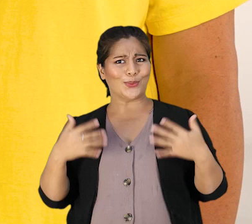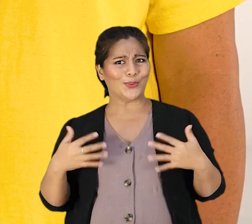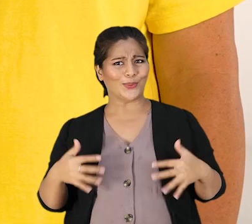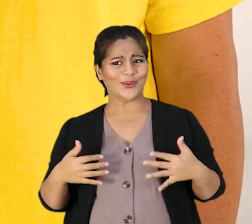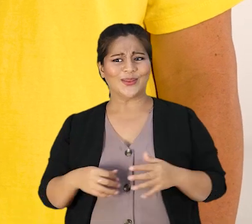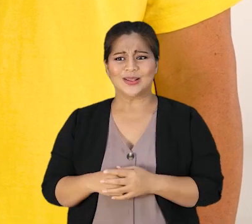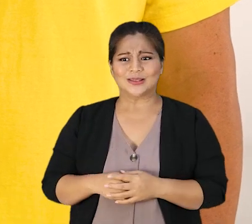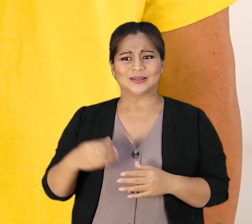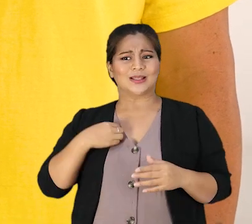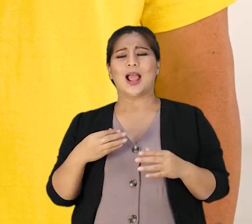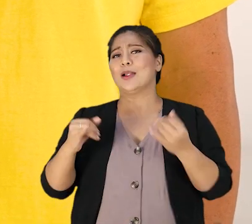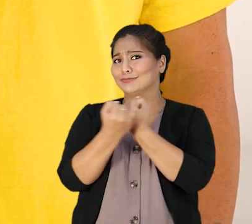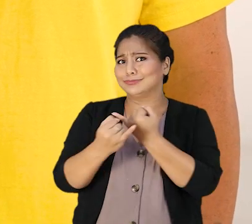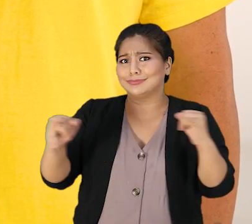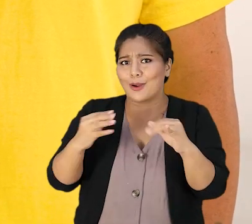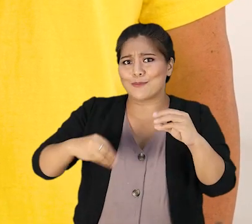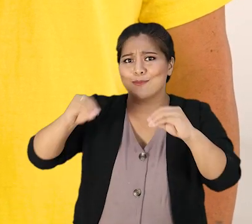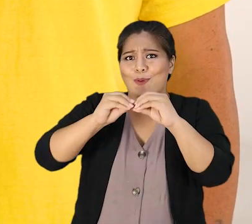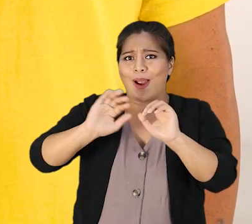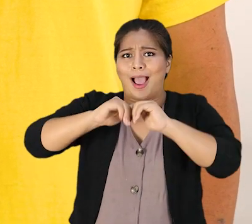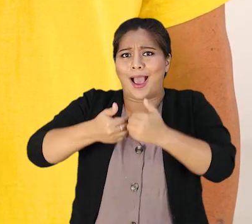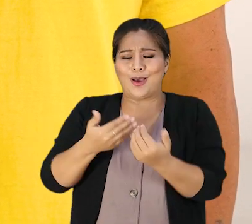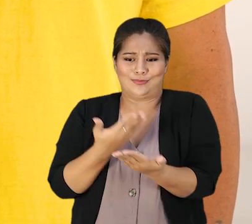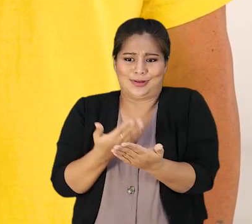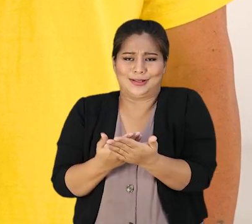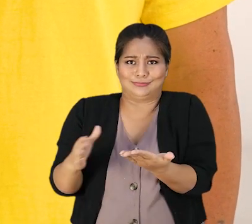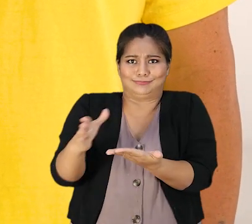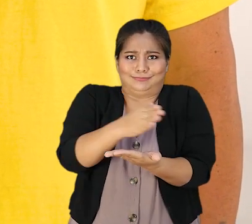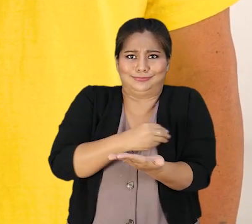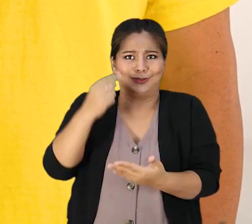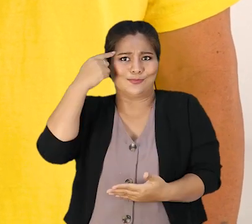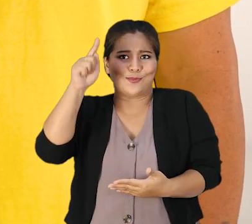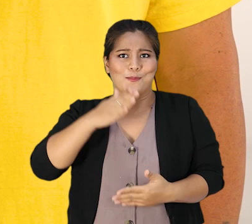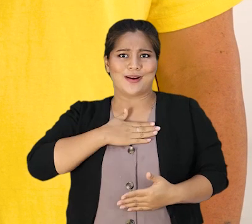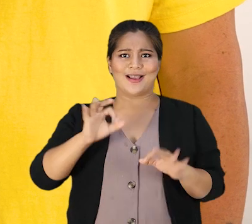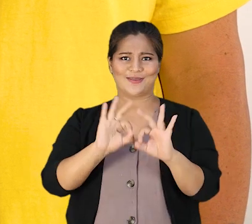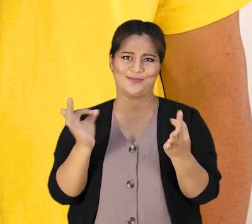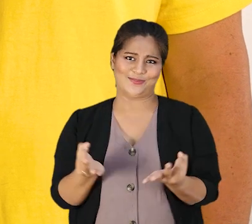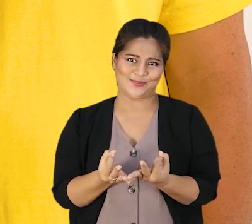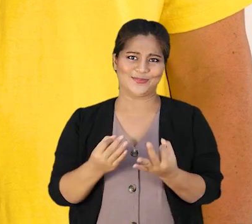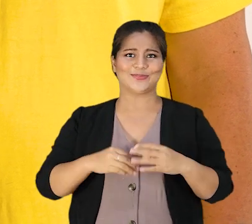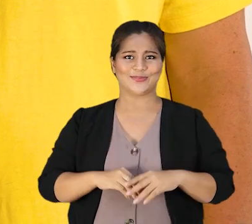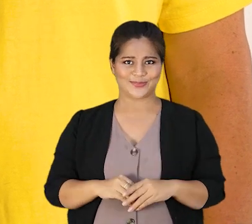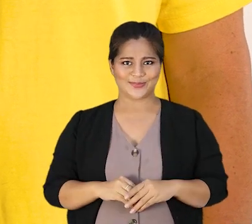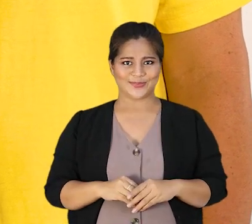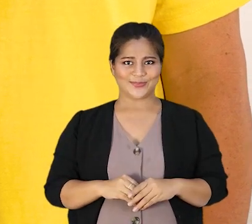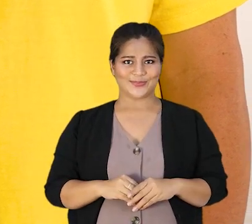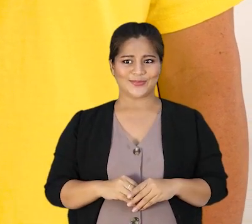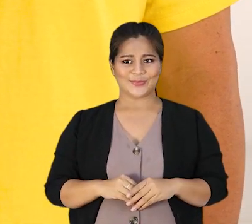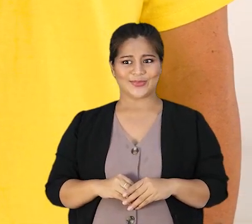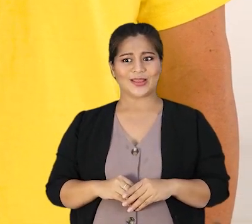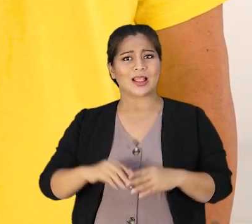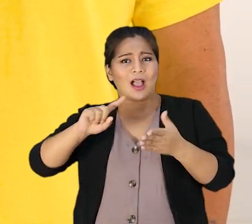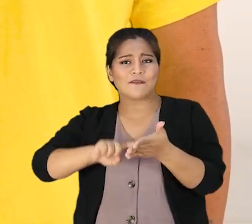That sounds good. So once I become more independent, how can I earn more money for me and my family?